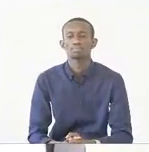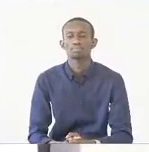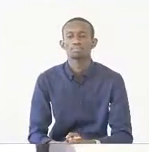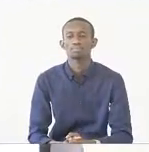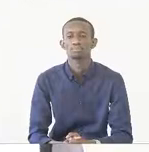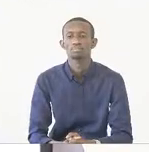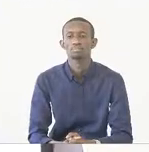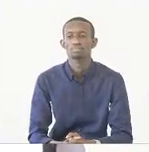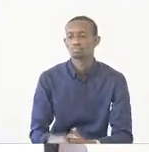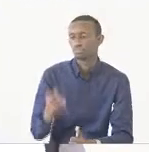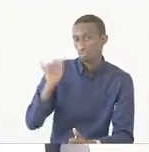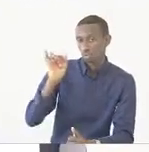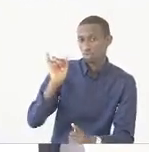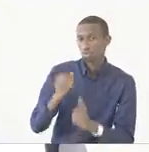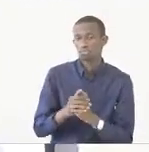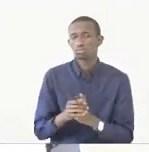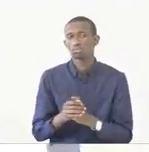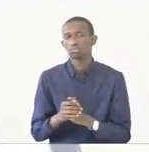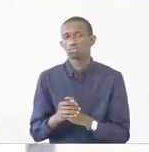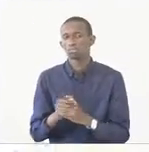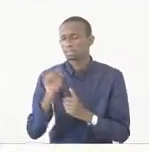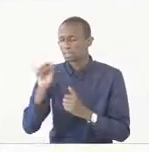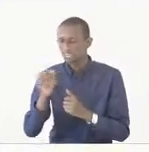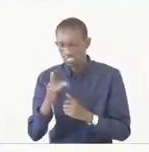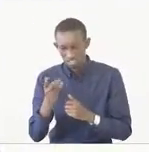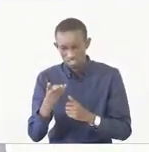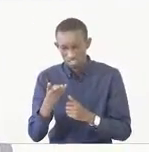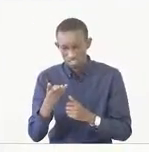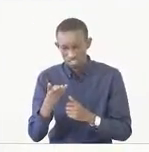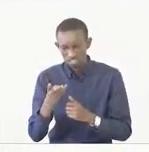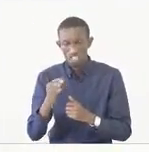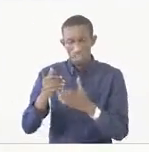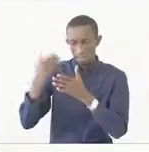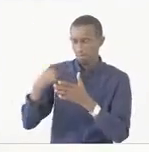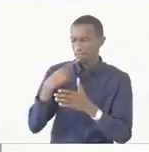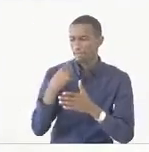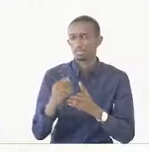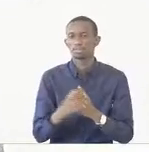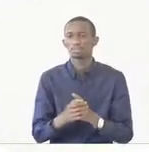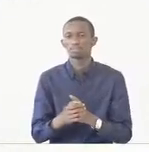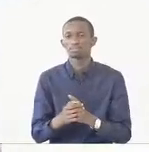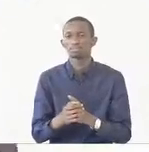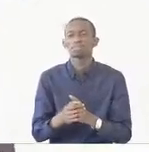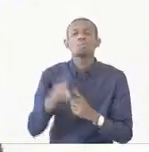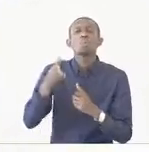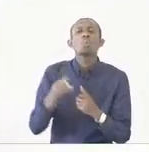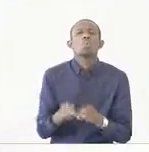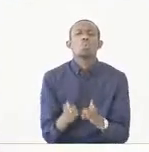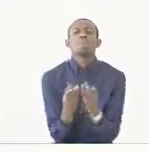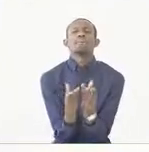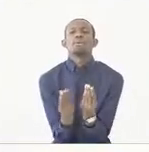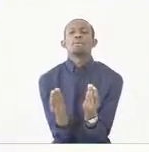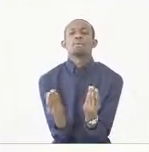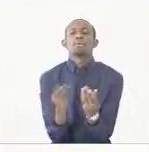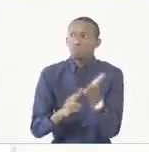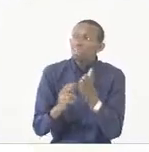y axis? What do you think is going to be that? As what we have said, in a simple way, we can now use